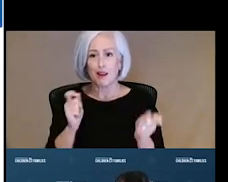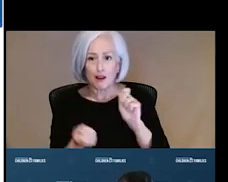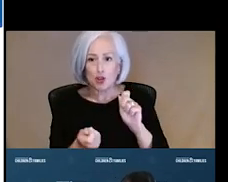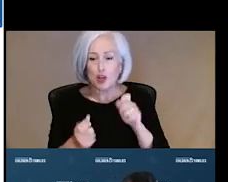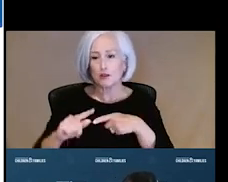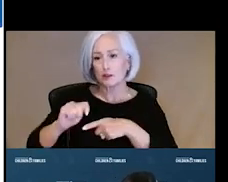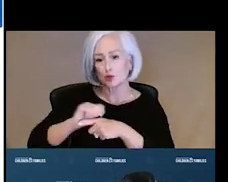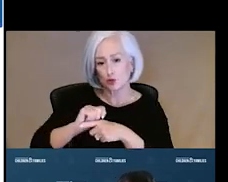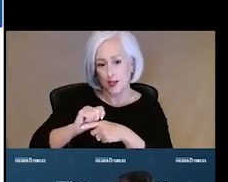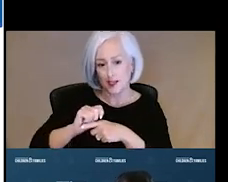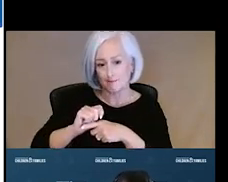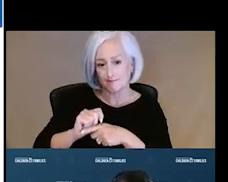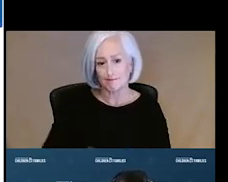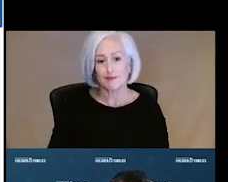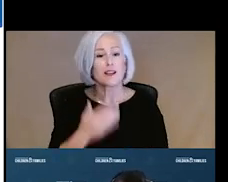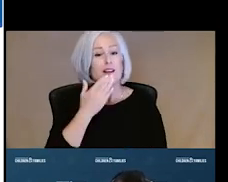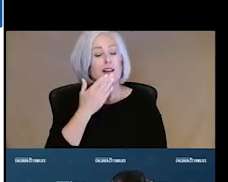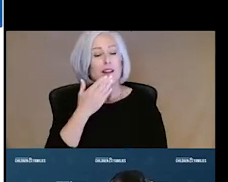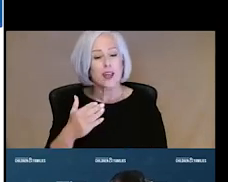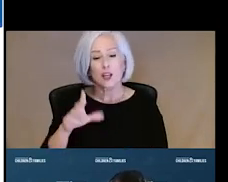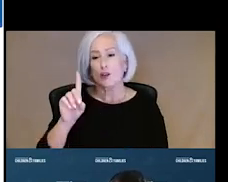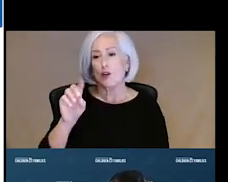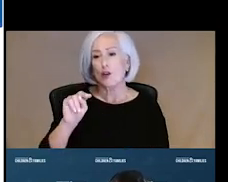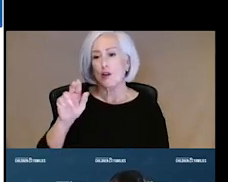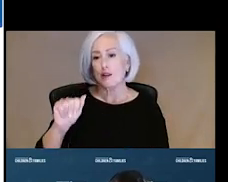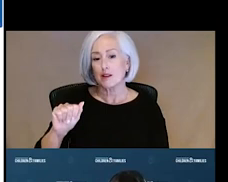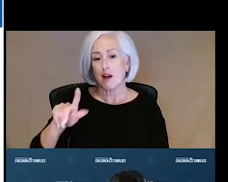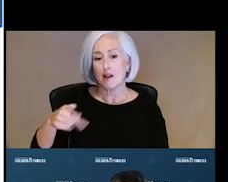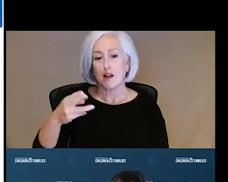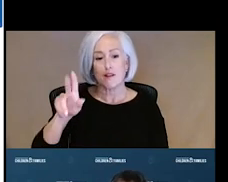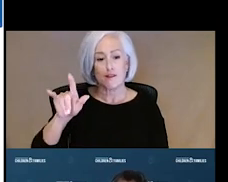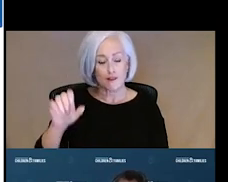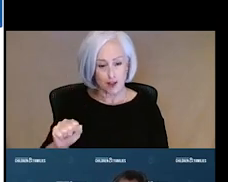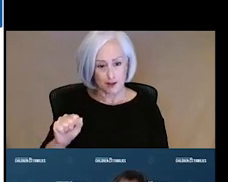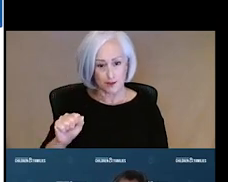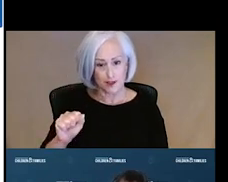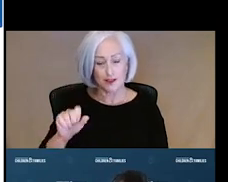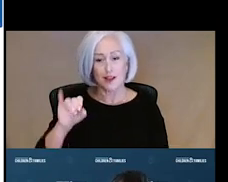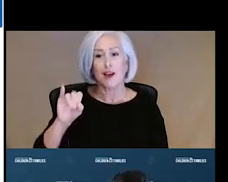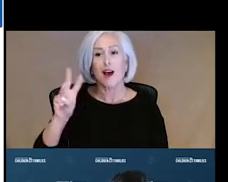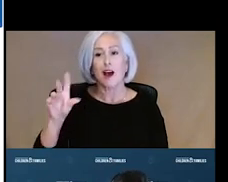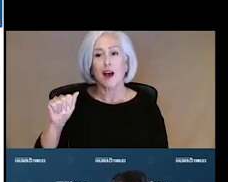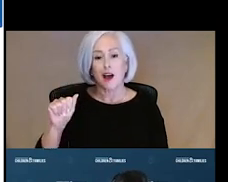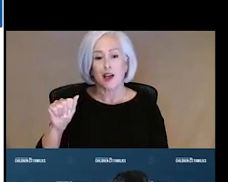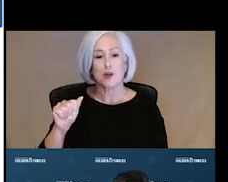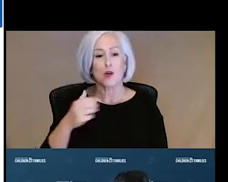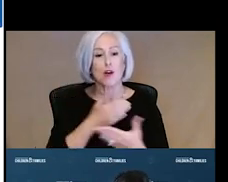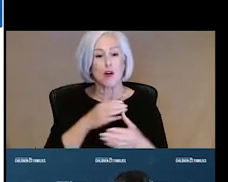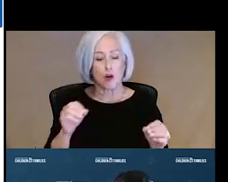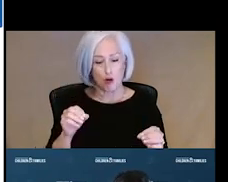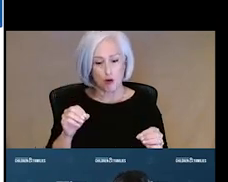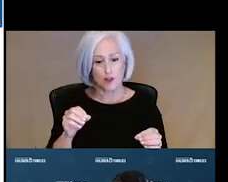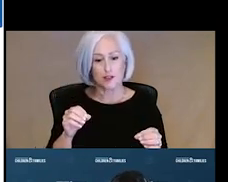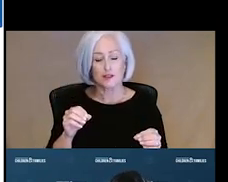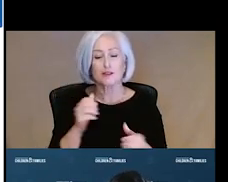in the development of this training, including Donna Phillips with the Iowa Office of the Attorney General and Jackie Old Coyote and Tor Parker for their tribal